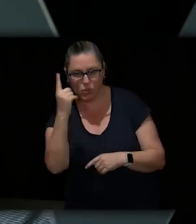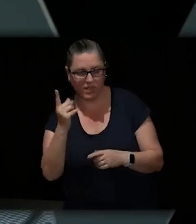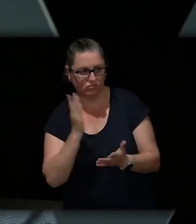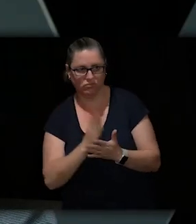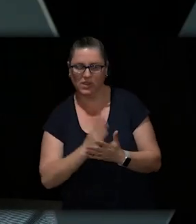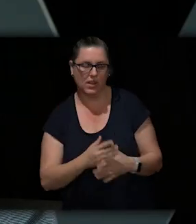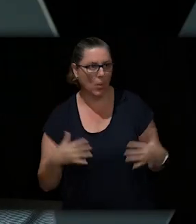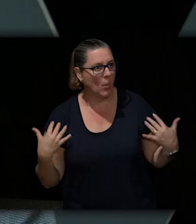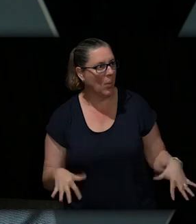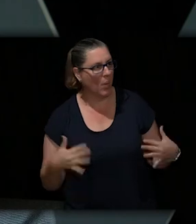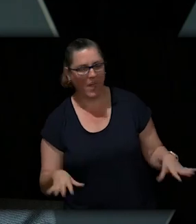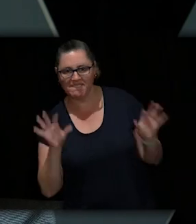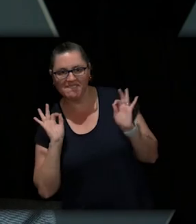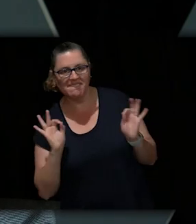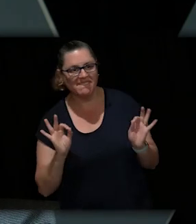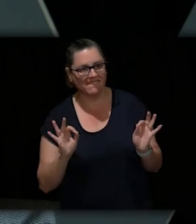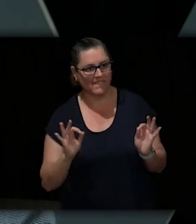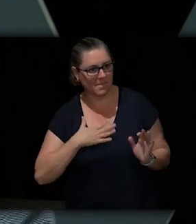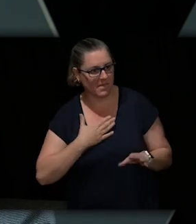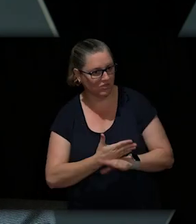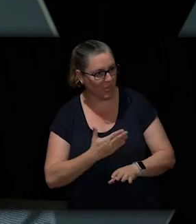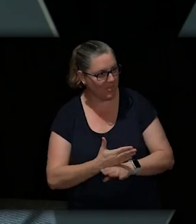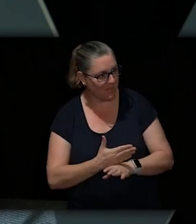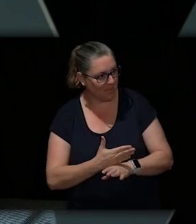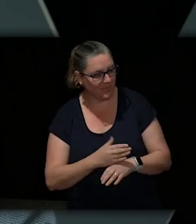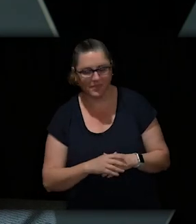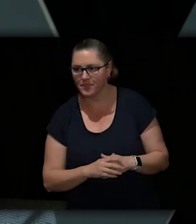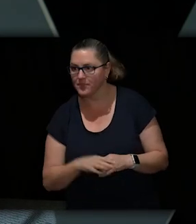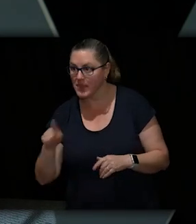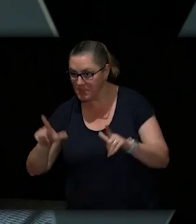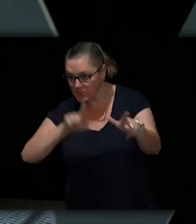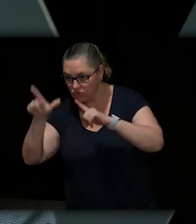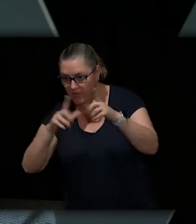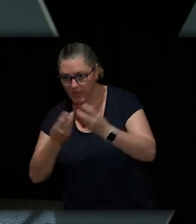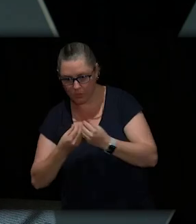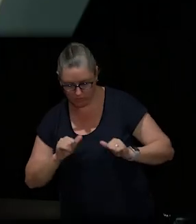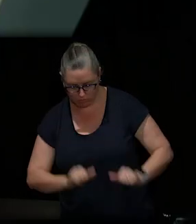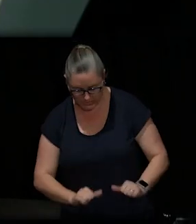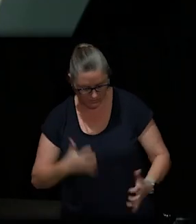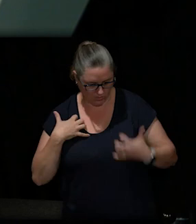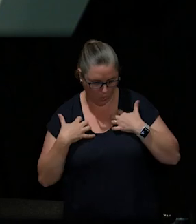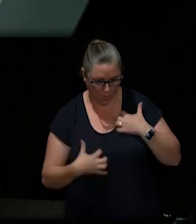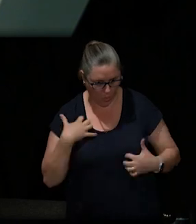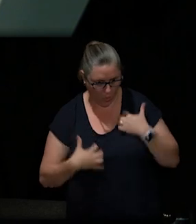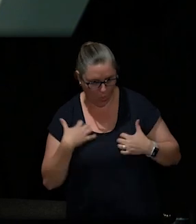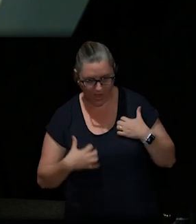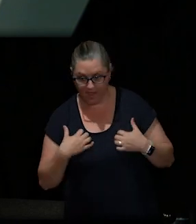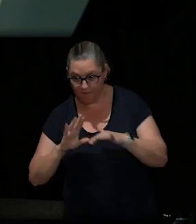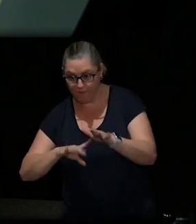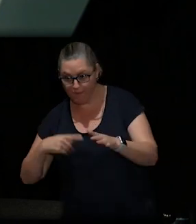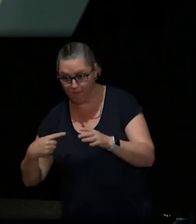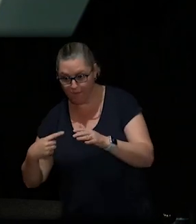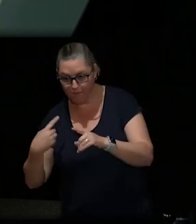sure. You say that traveling with the president was thrilling. Not even Fox News could get you down when